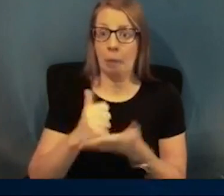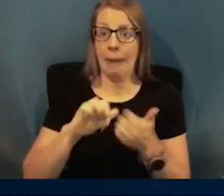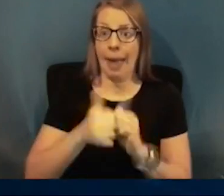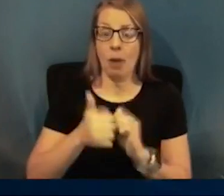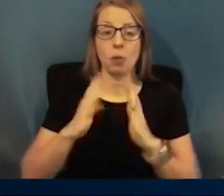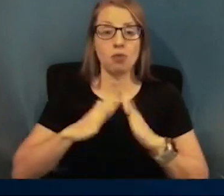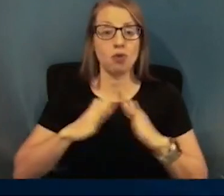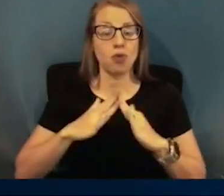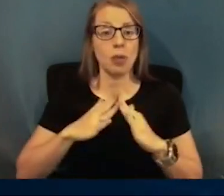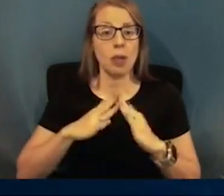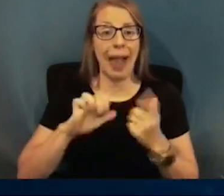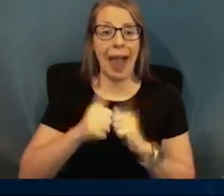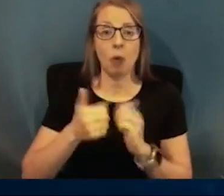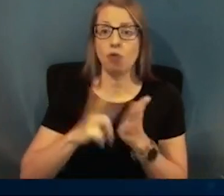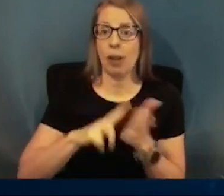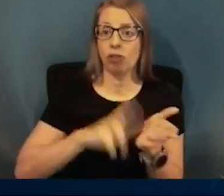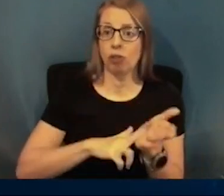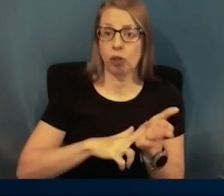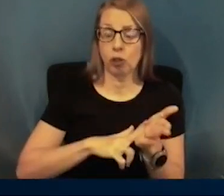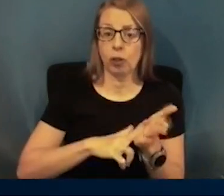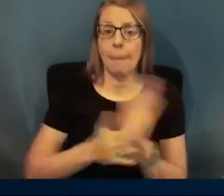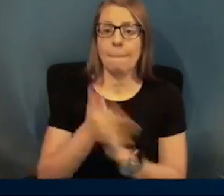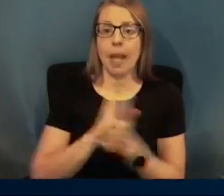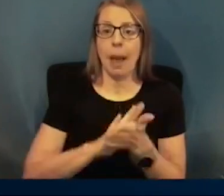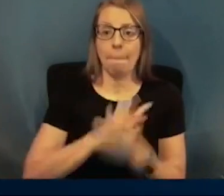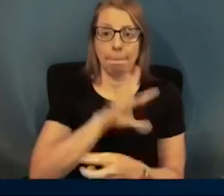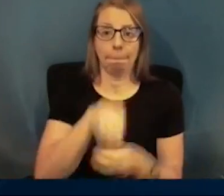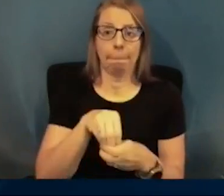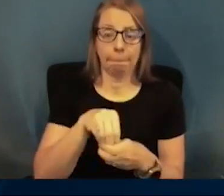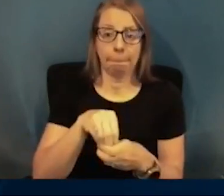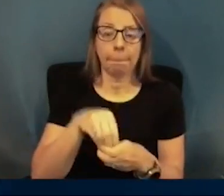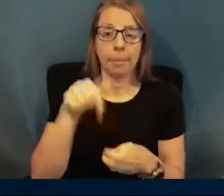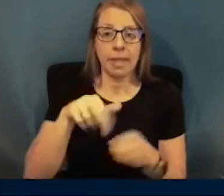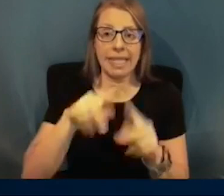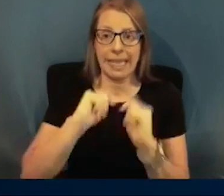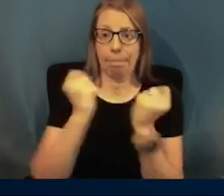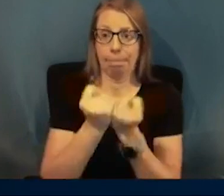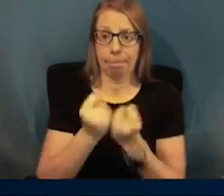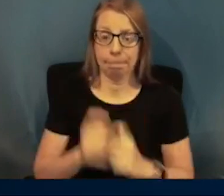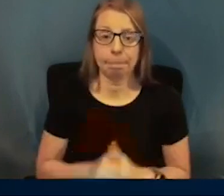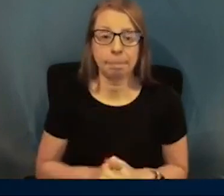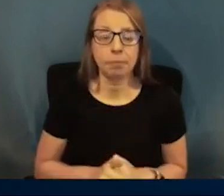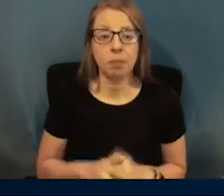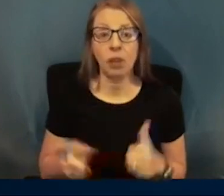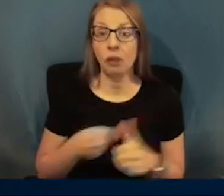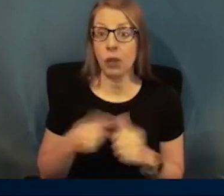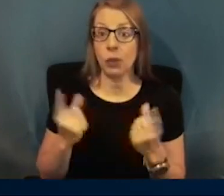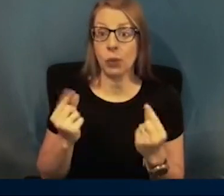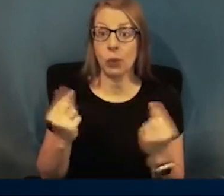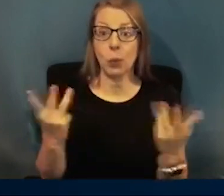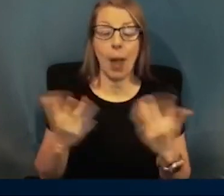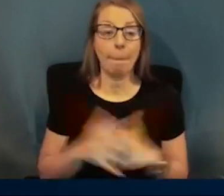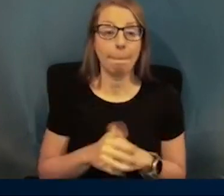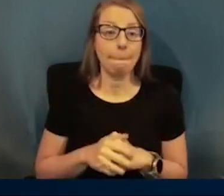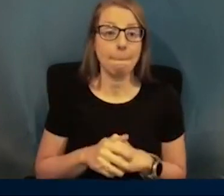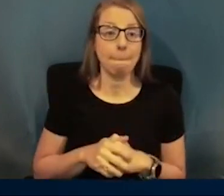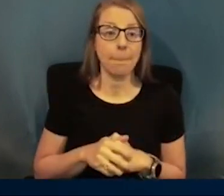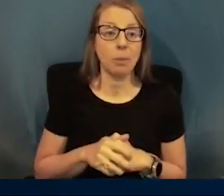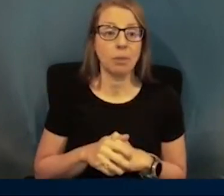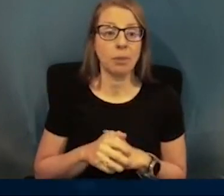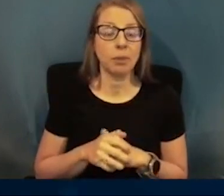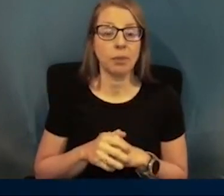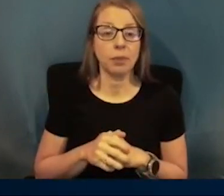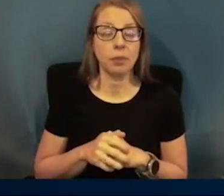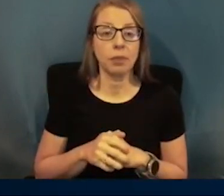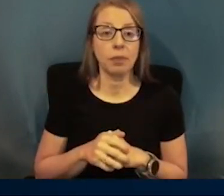get registered to become a part of this force? So the first step in helping us or volunteering is to